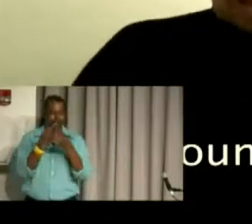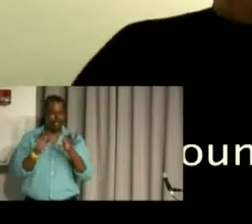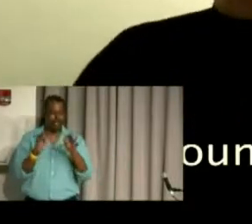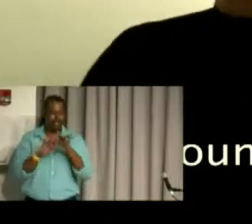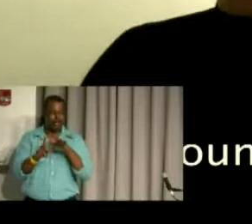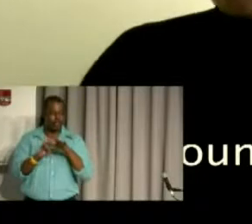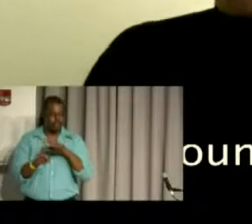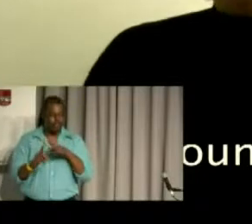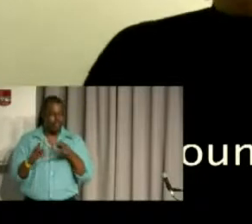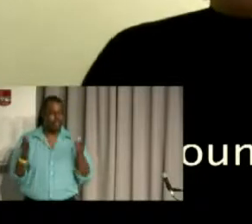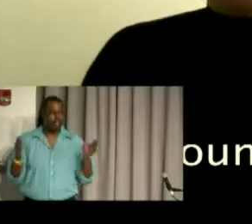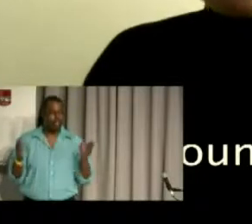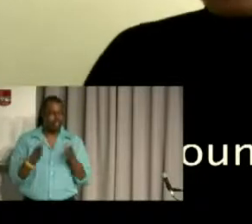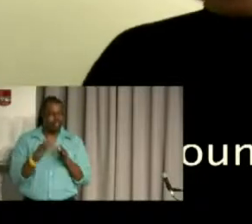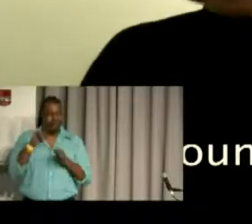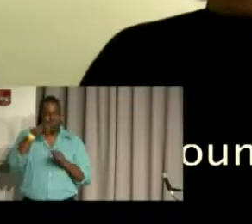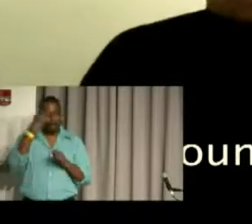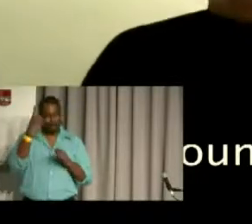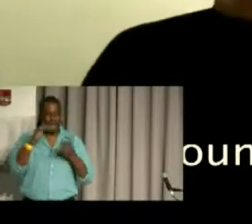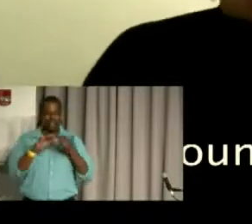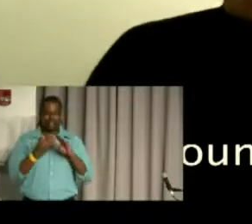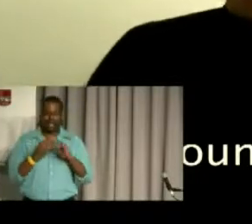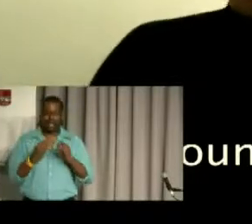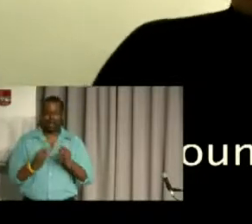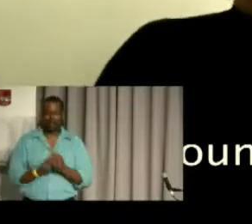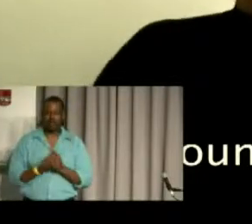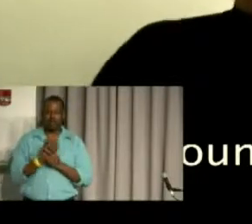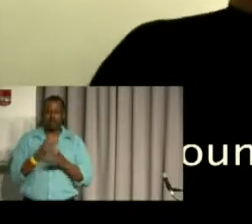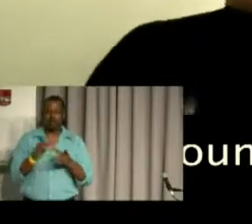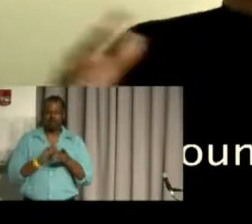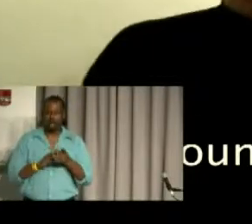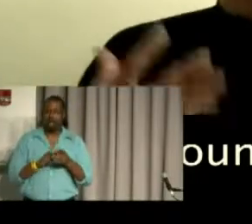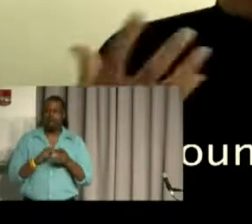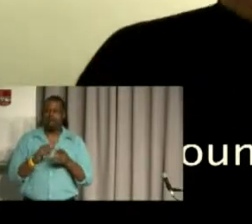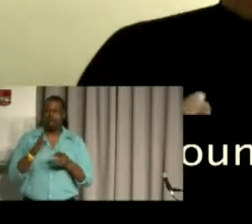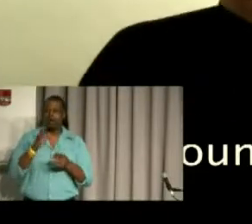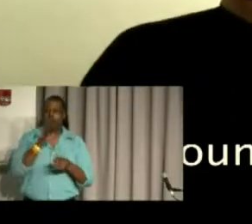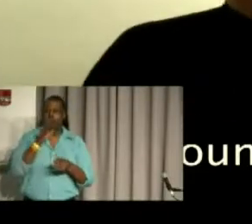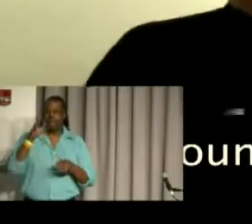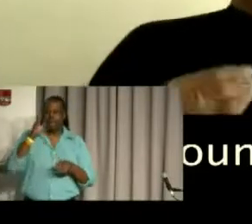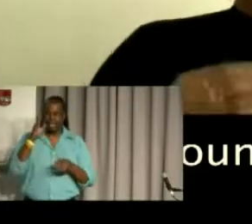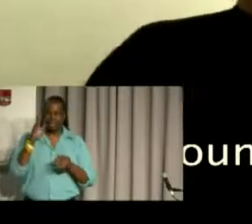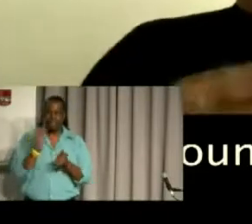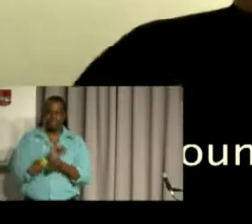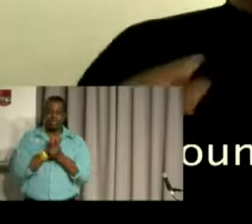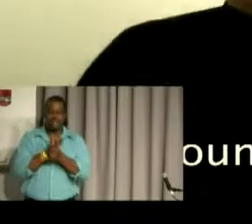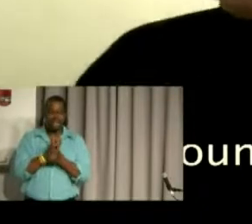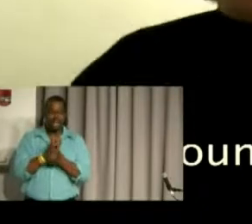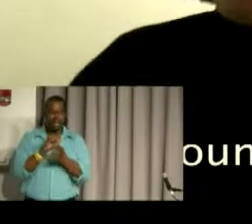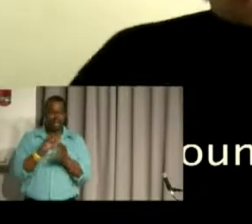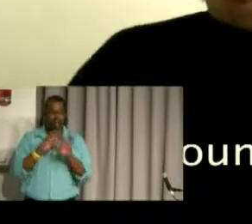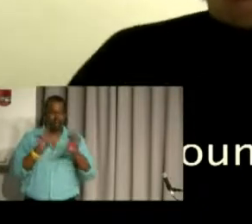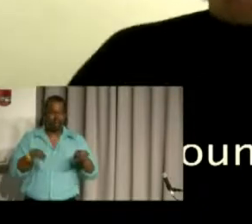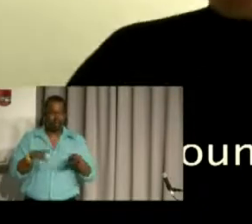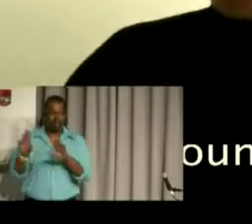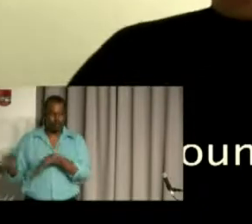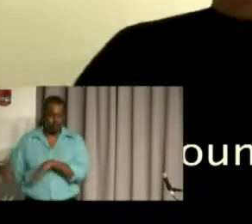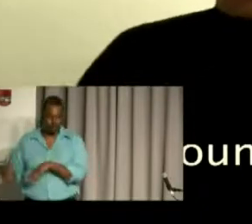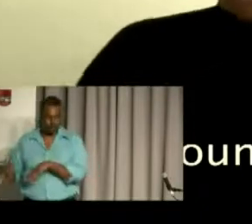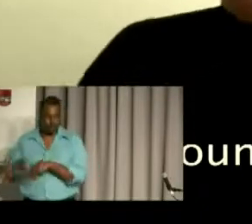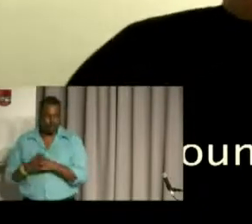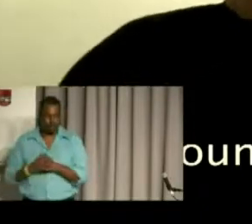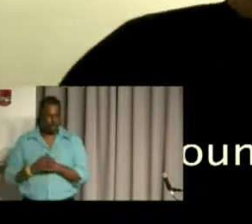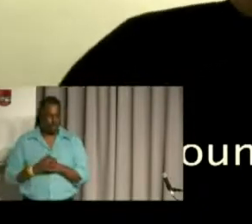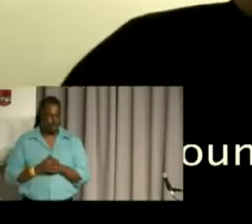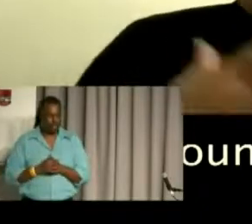Black towns grew from rows of plantation slave quarters. These so-called free towns have become today's fence line communities, and